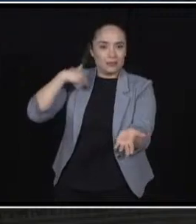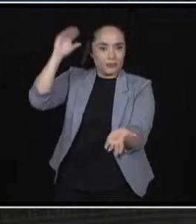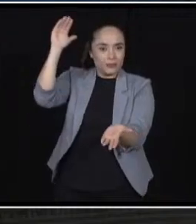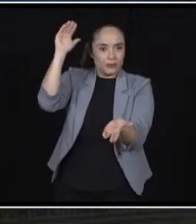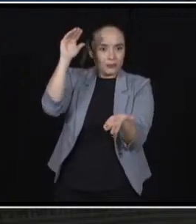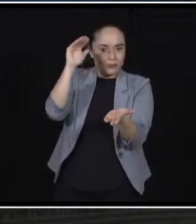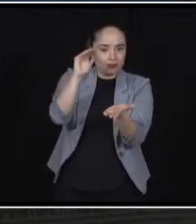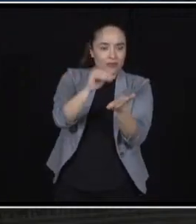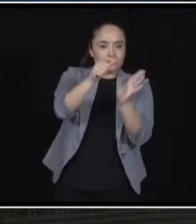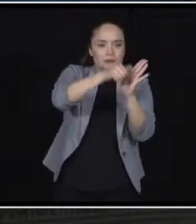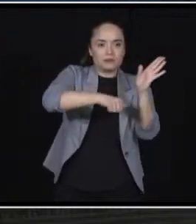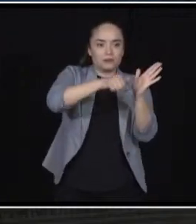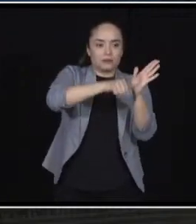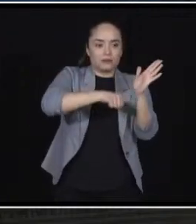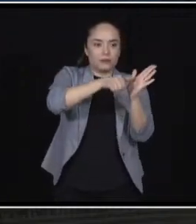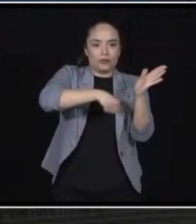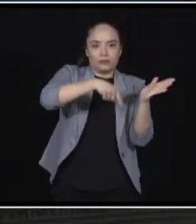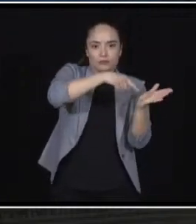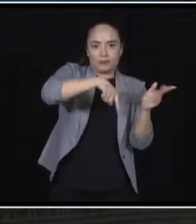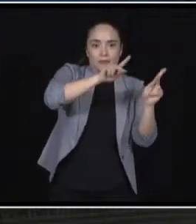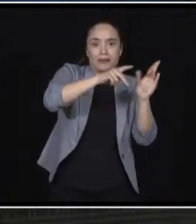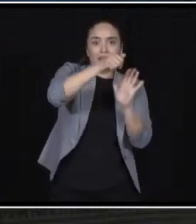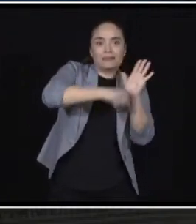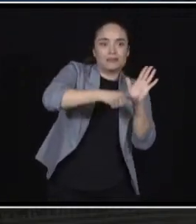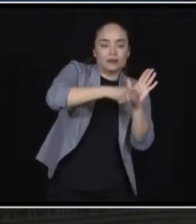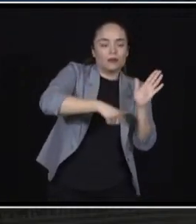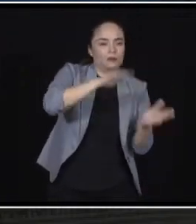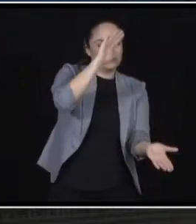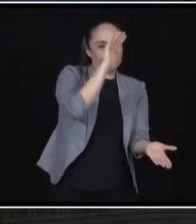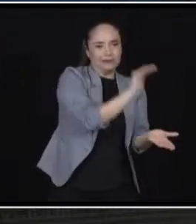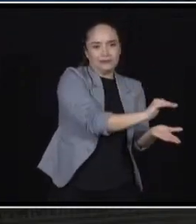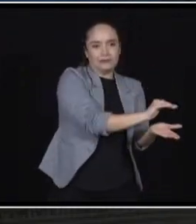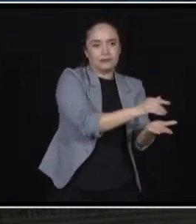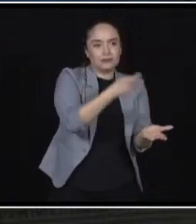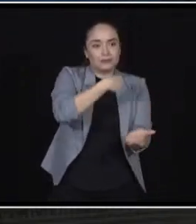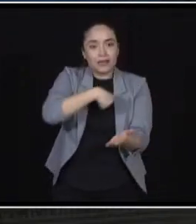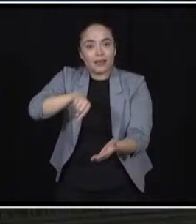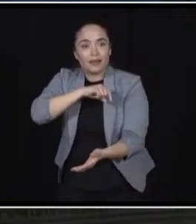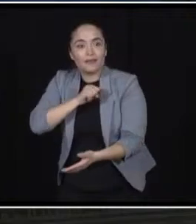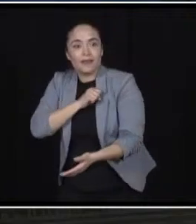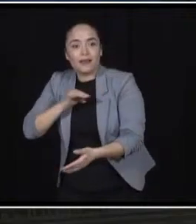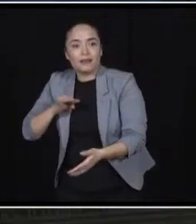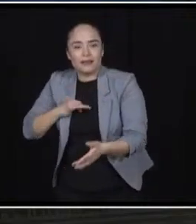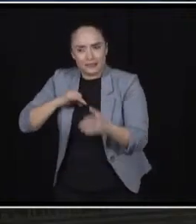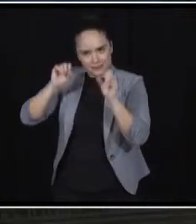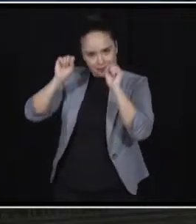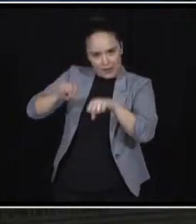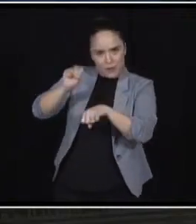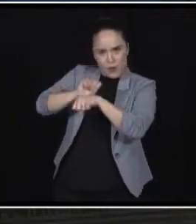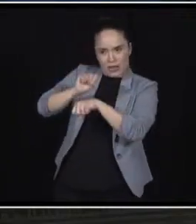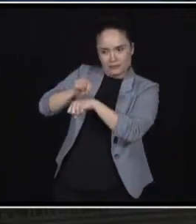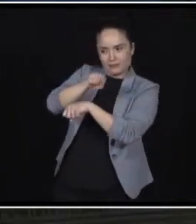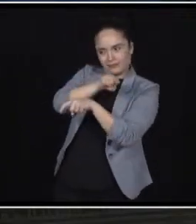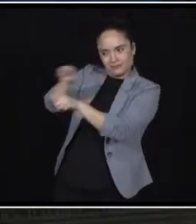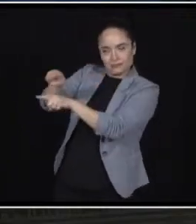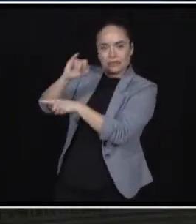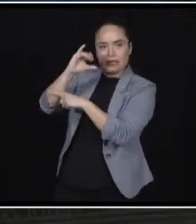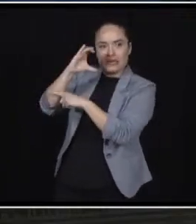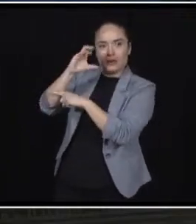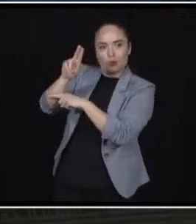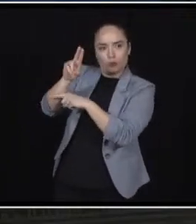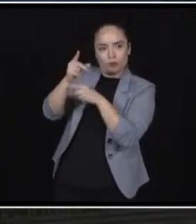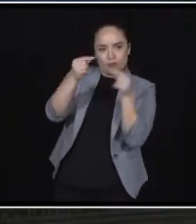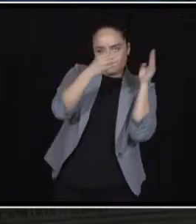and procedures is making sure that the staff in the hospitals that would otherwise be in intensive care dealing with patients who've just had